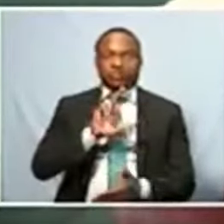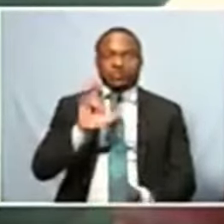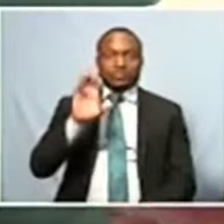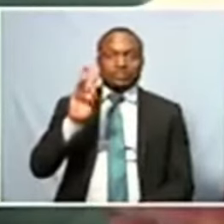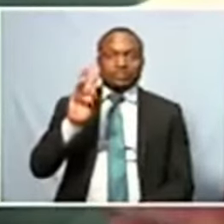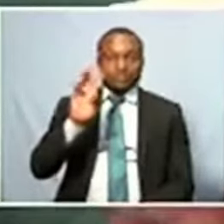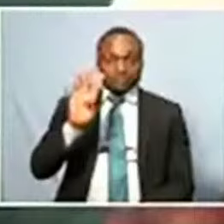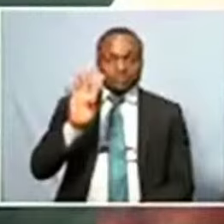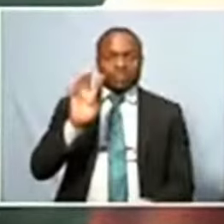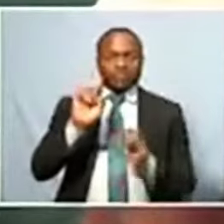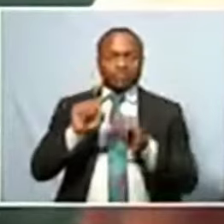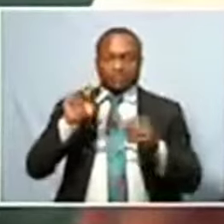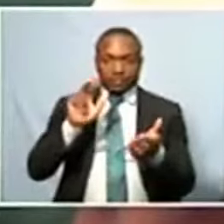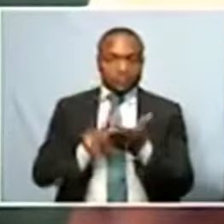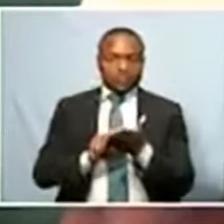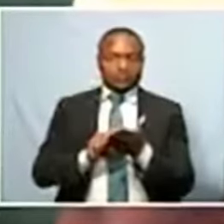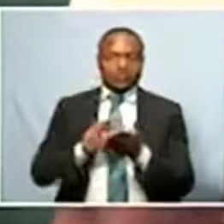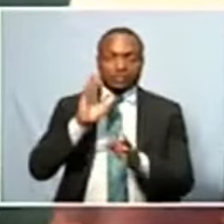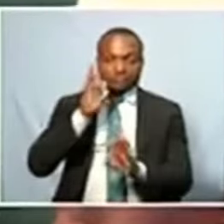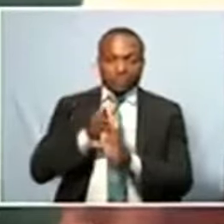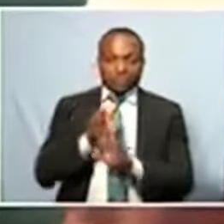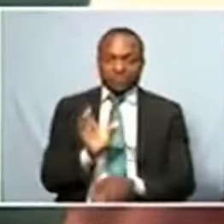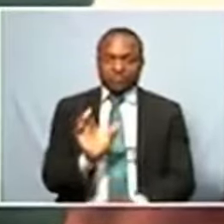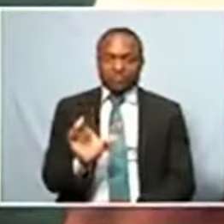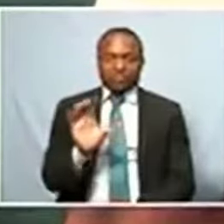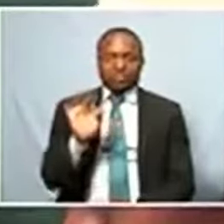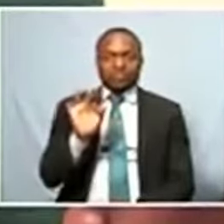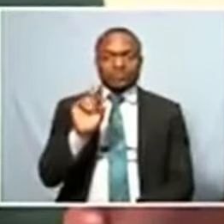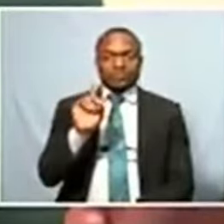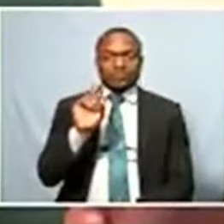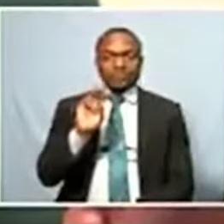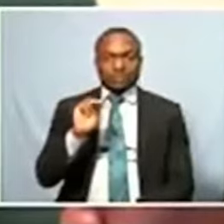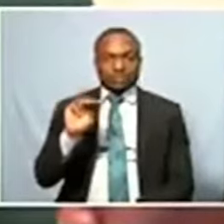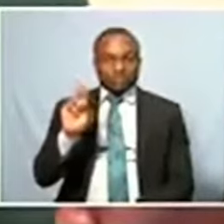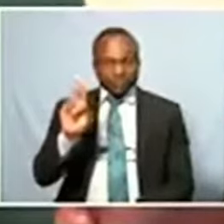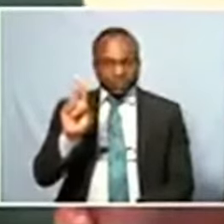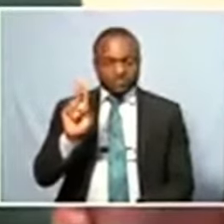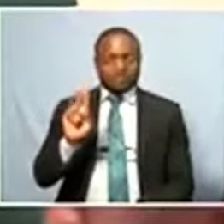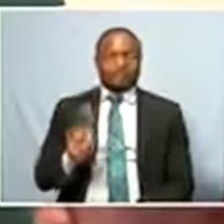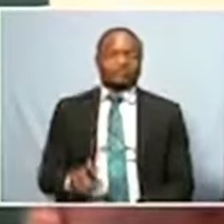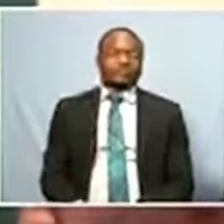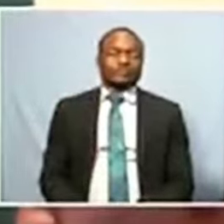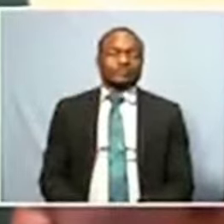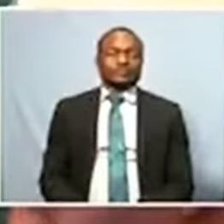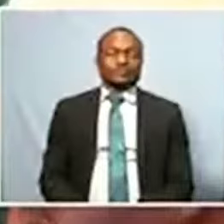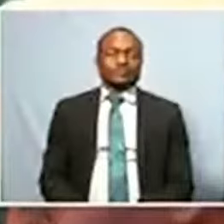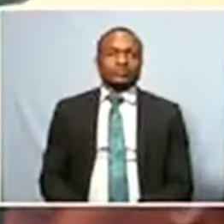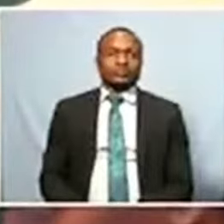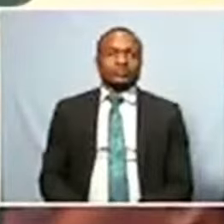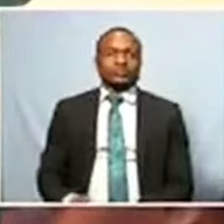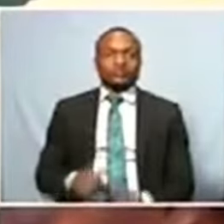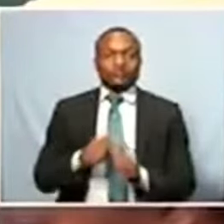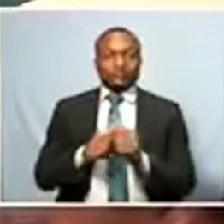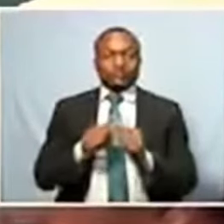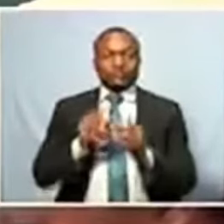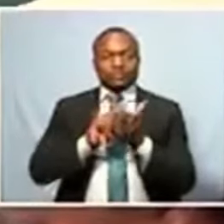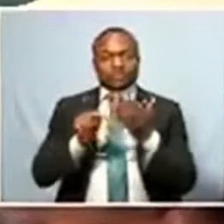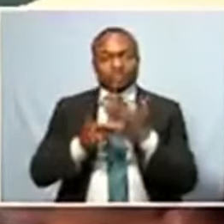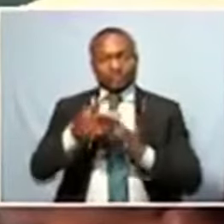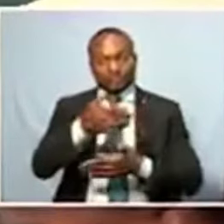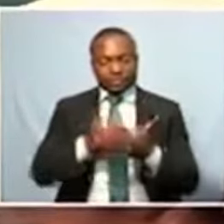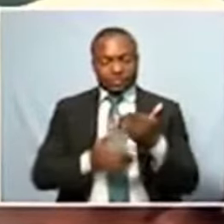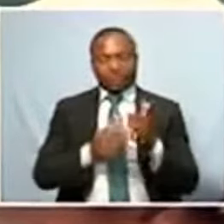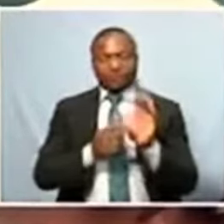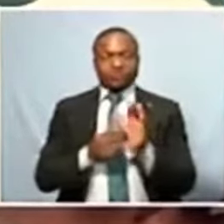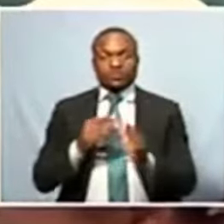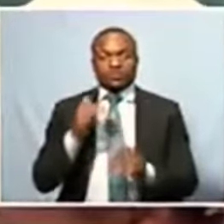81,430,364 be approved in respect of Head 19, Disaster Management and Mitigation Unit, in line with the programs as outlined